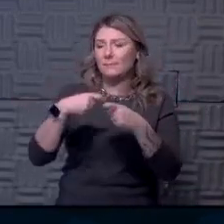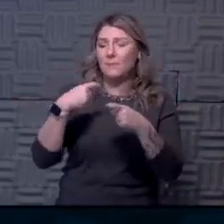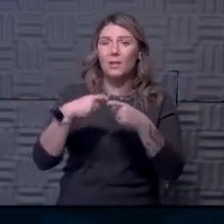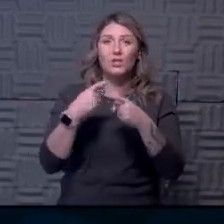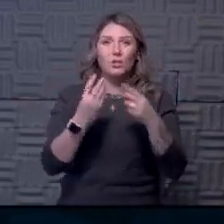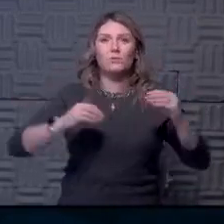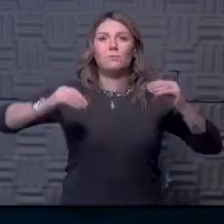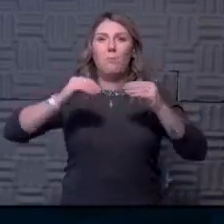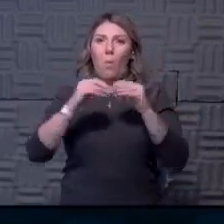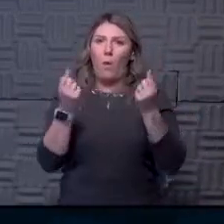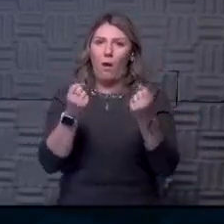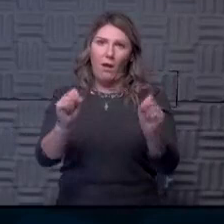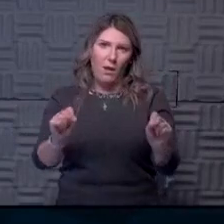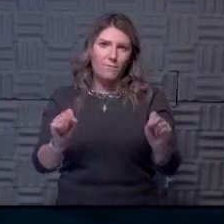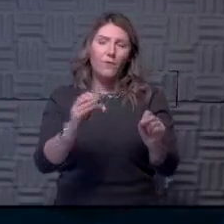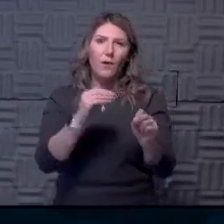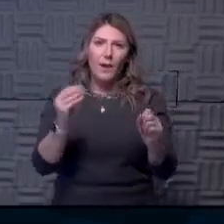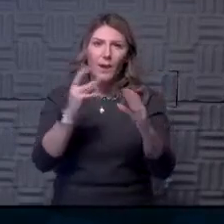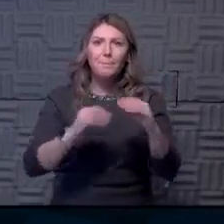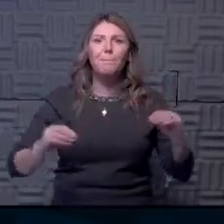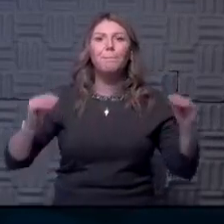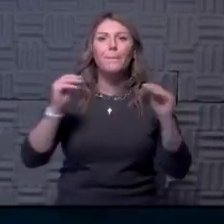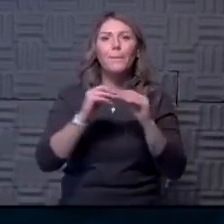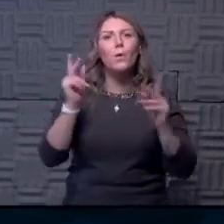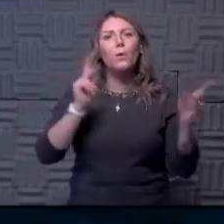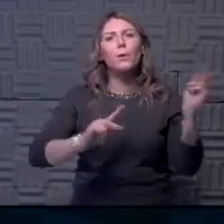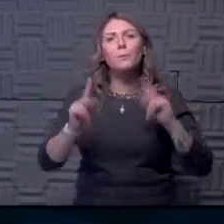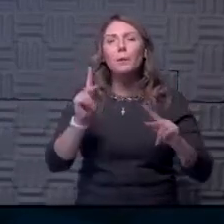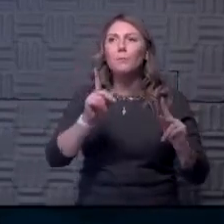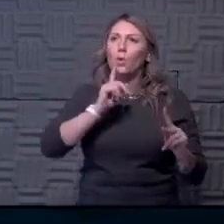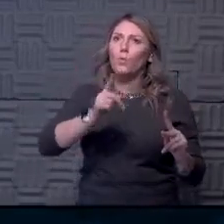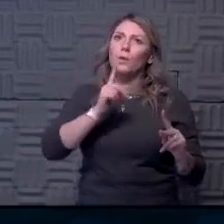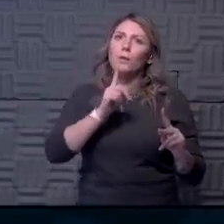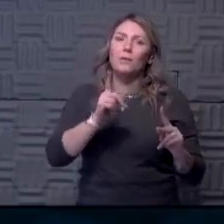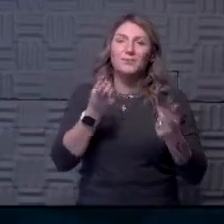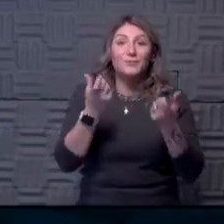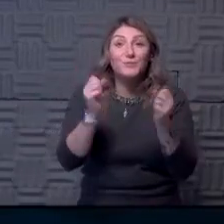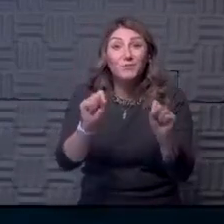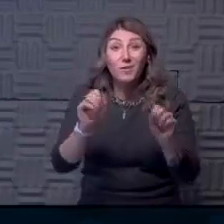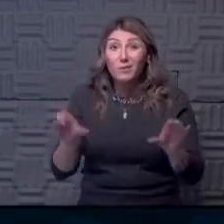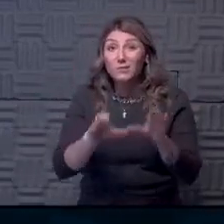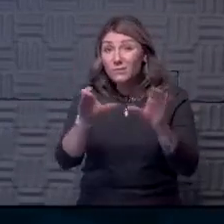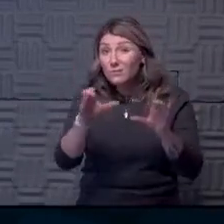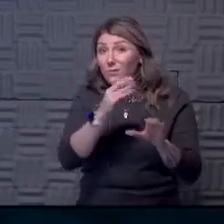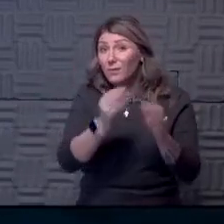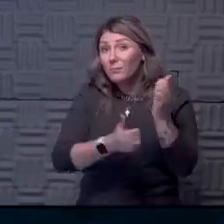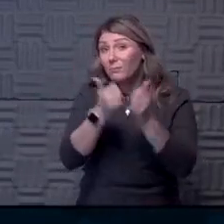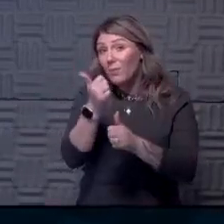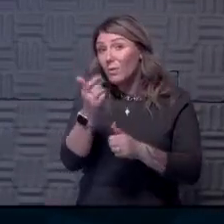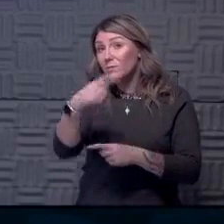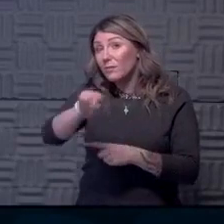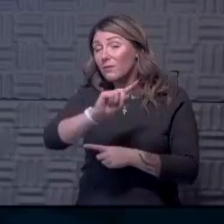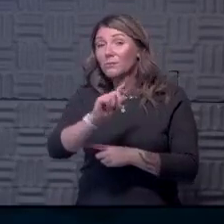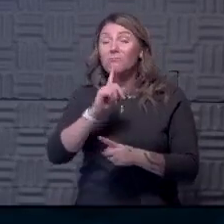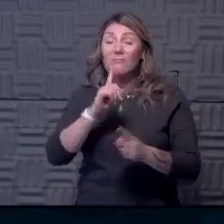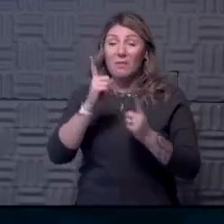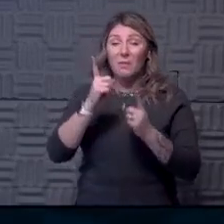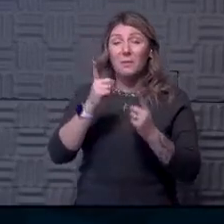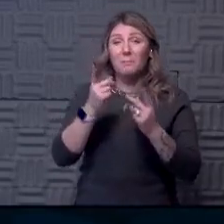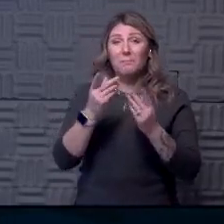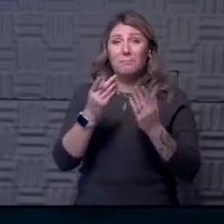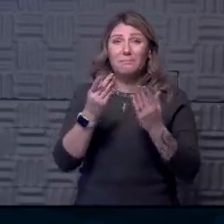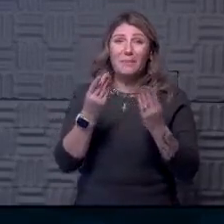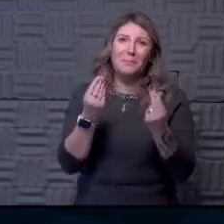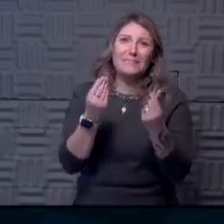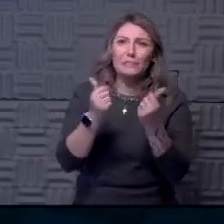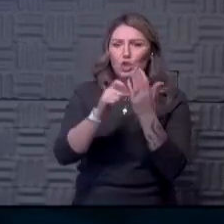effort and there's more people really trying to do that. And most of that material is, that's